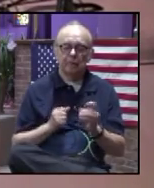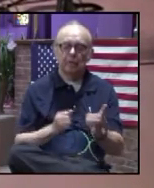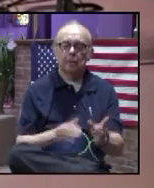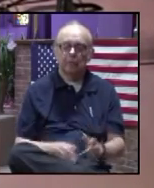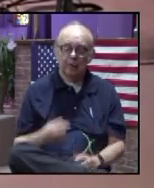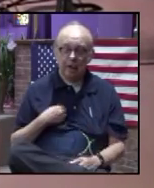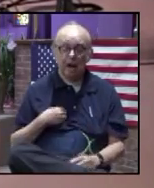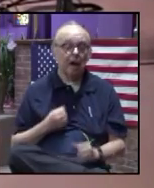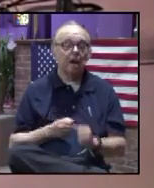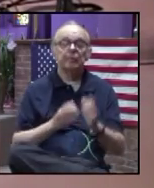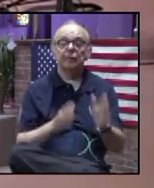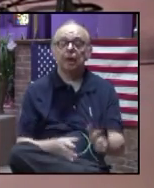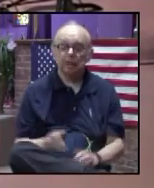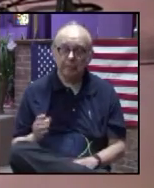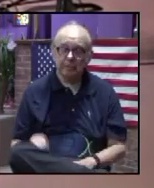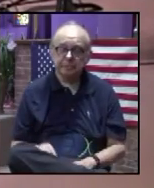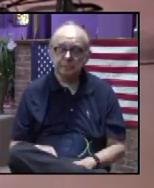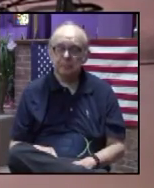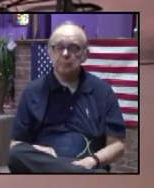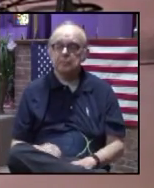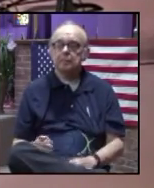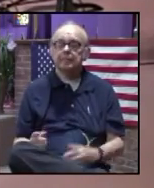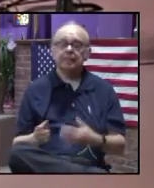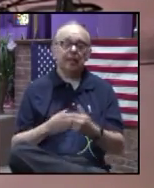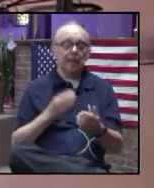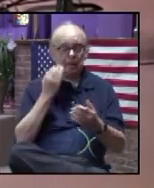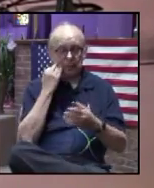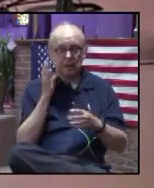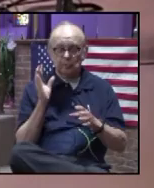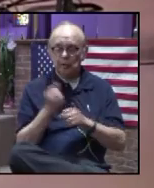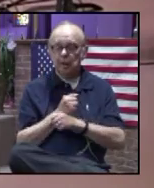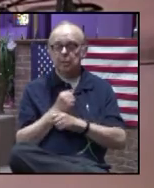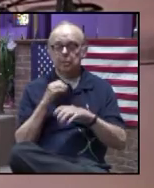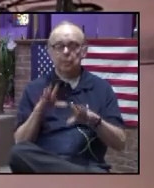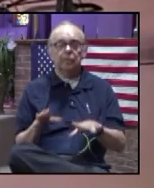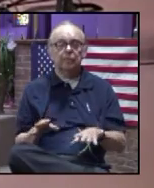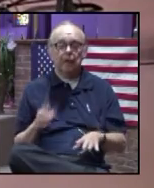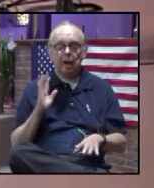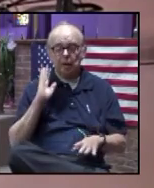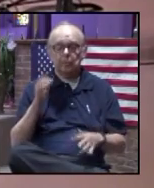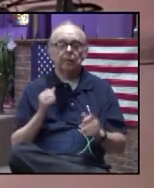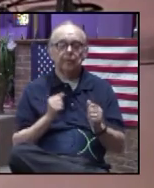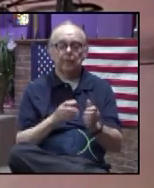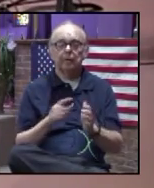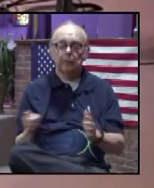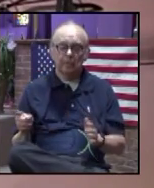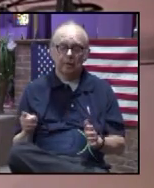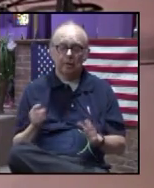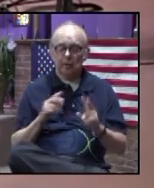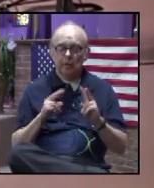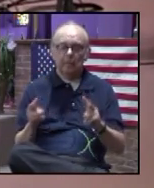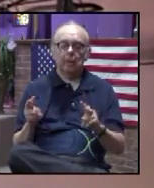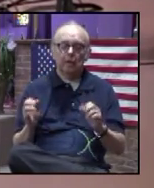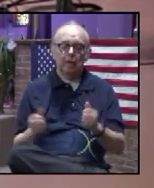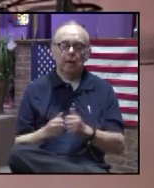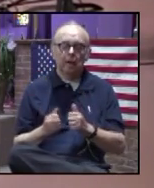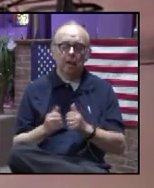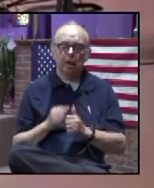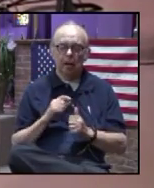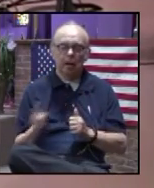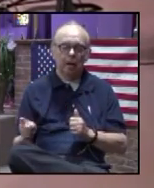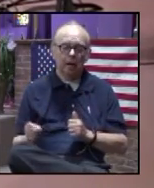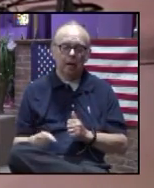a follower. Whether they win or lose, I'm following them. I can be watching a game and they can